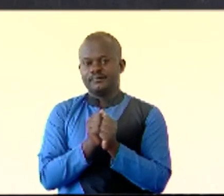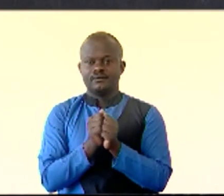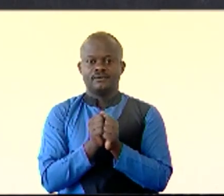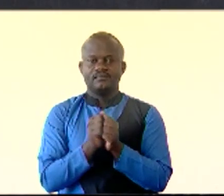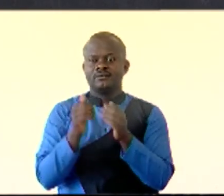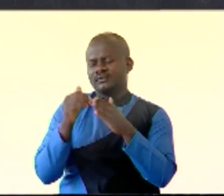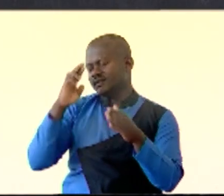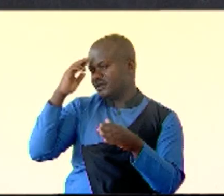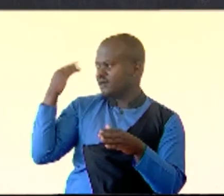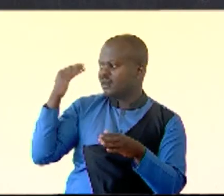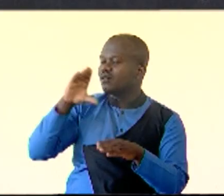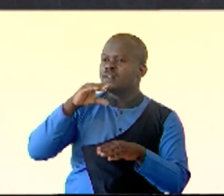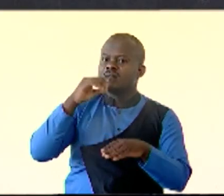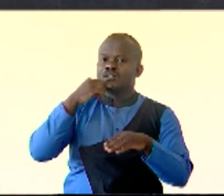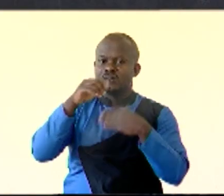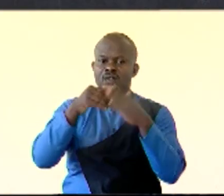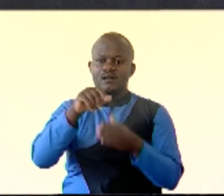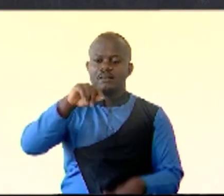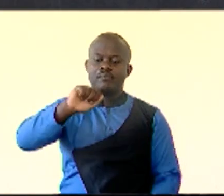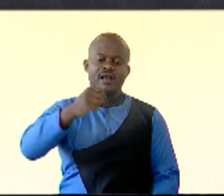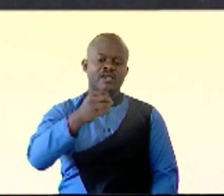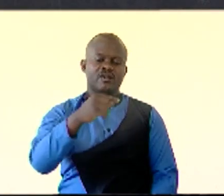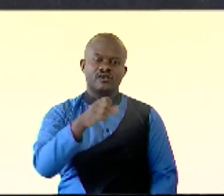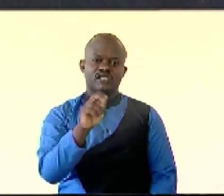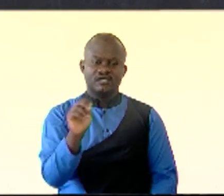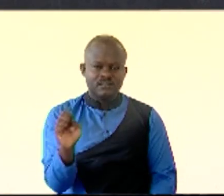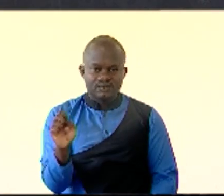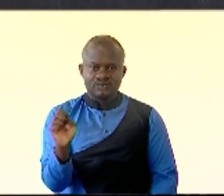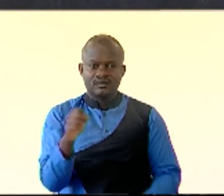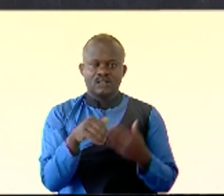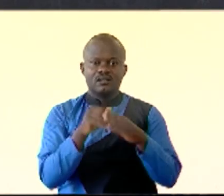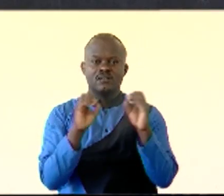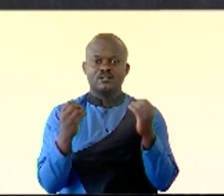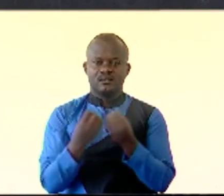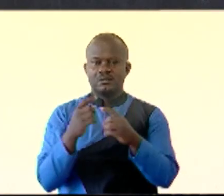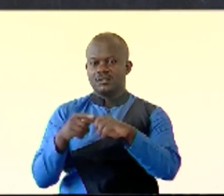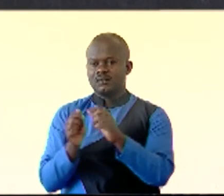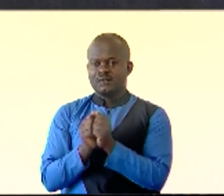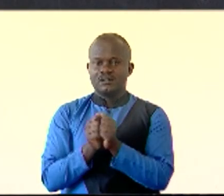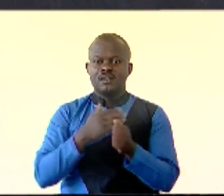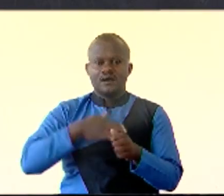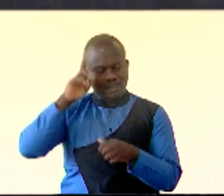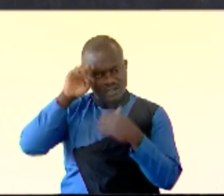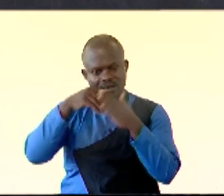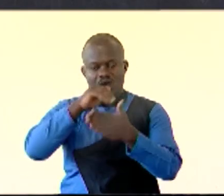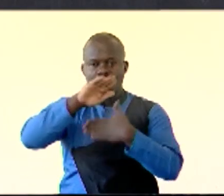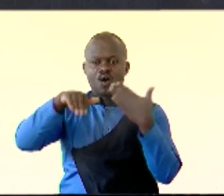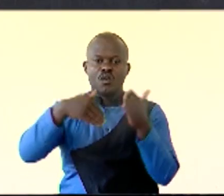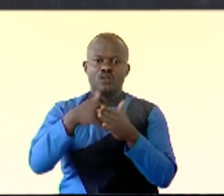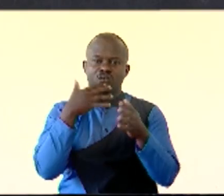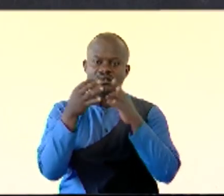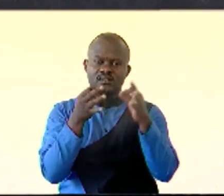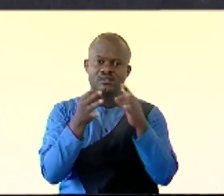previous lesson, I talked about a pathogen. What are pathogens? I think everybody knows what are